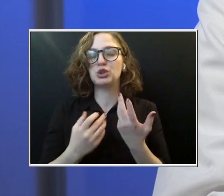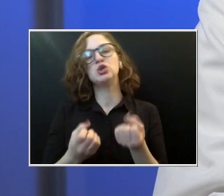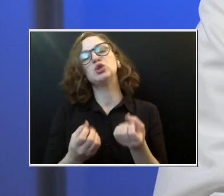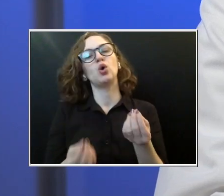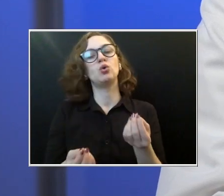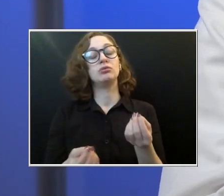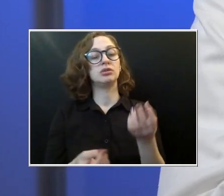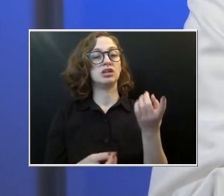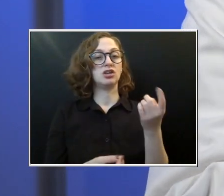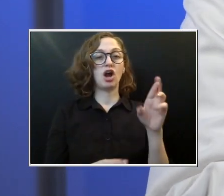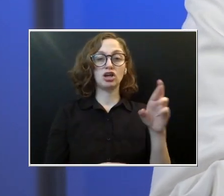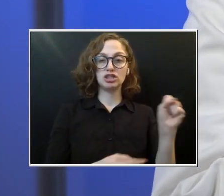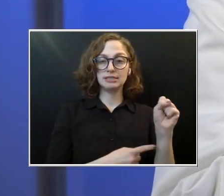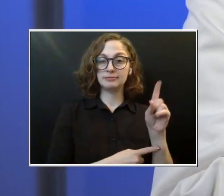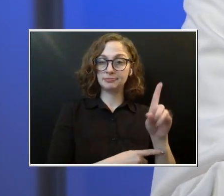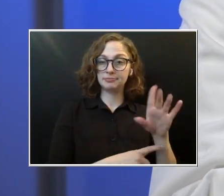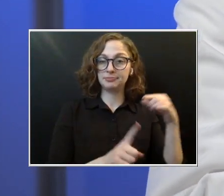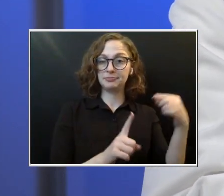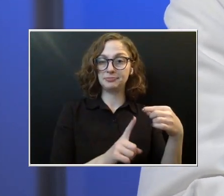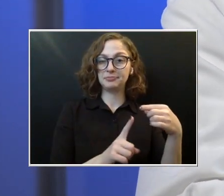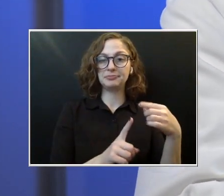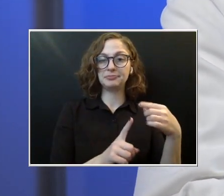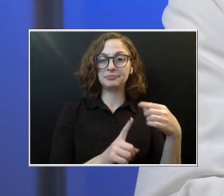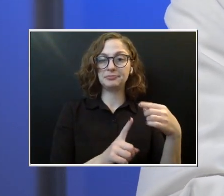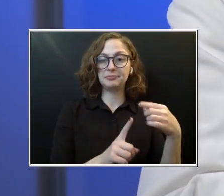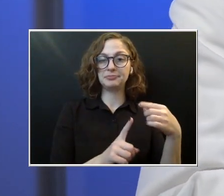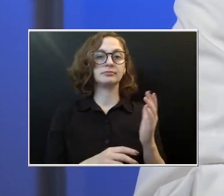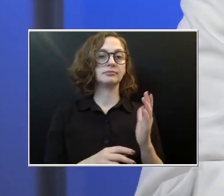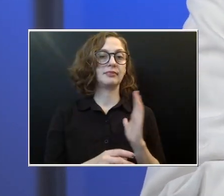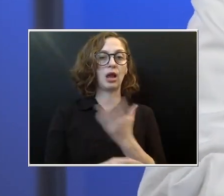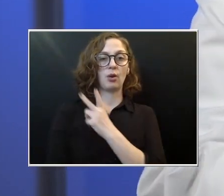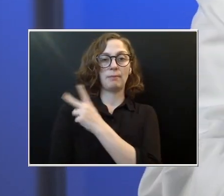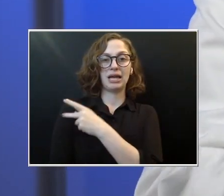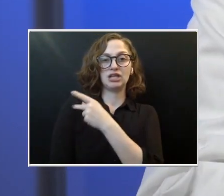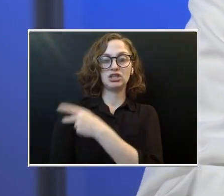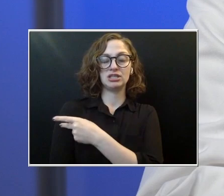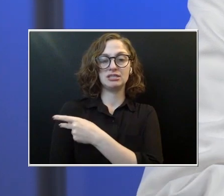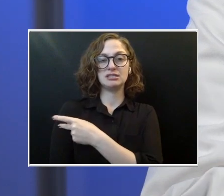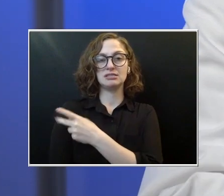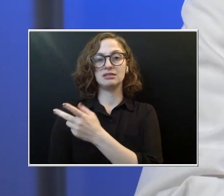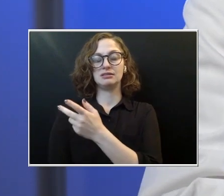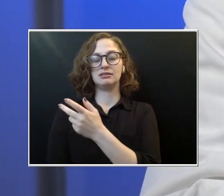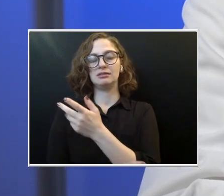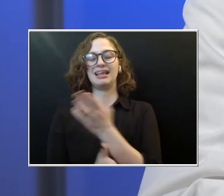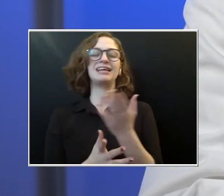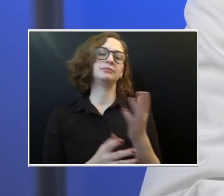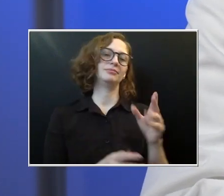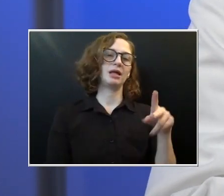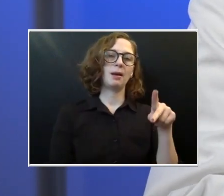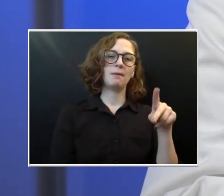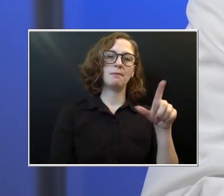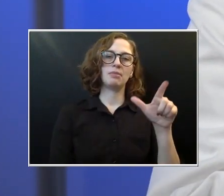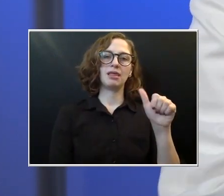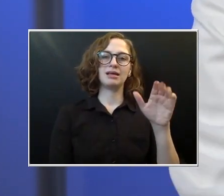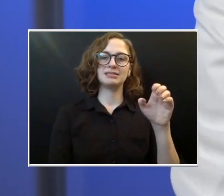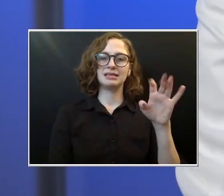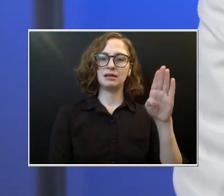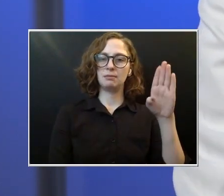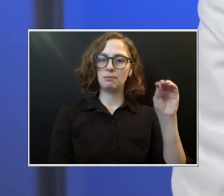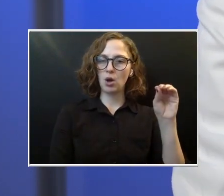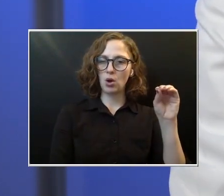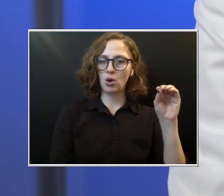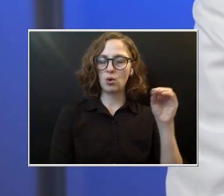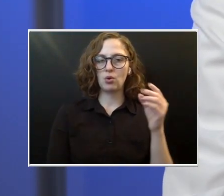patients in this trial, because the days of doing placebo-controlled trials where someone is on nothing versus drug, you can't do that ethically anymore because we